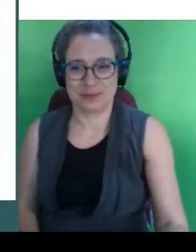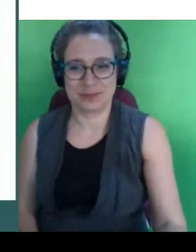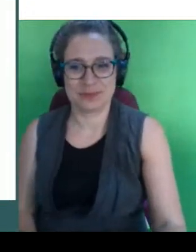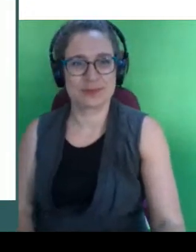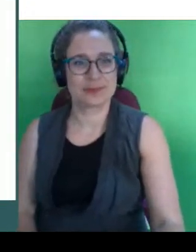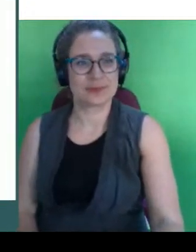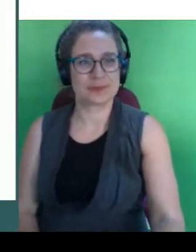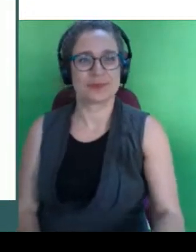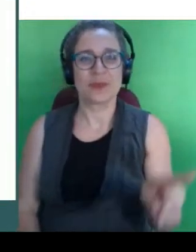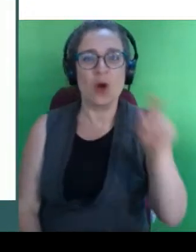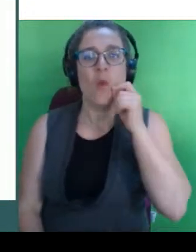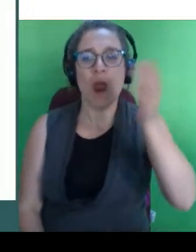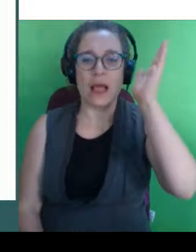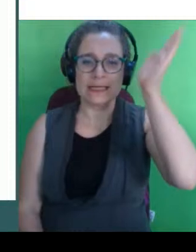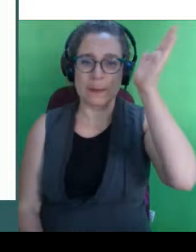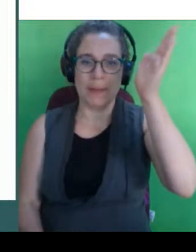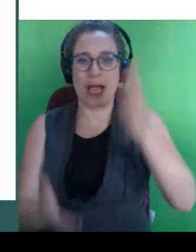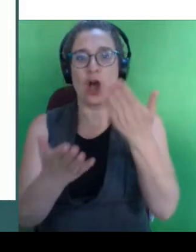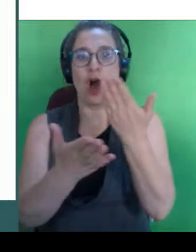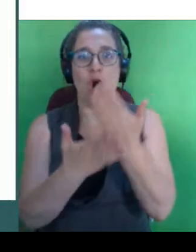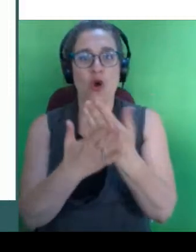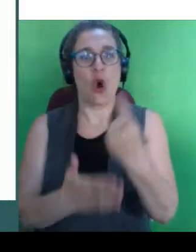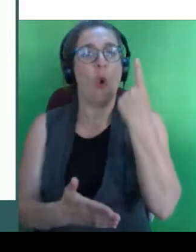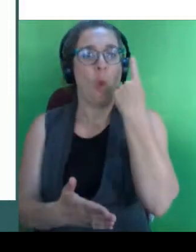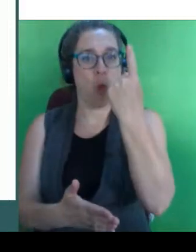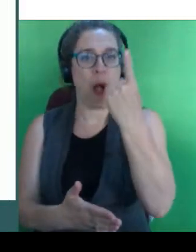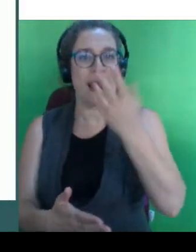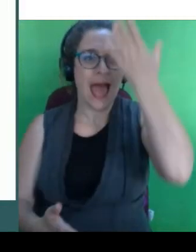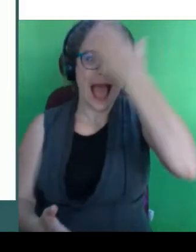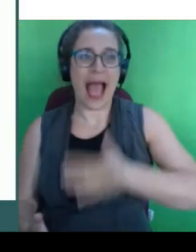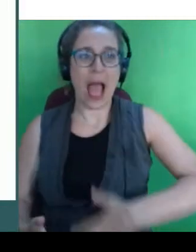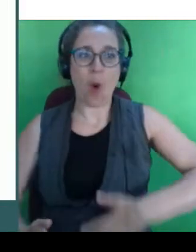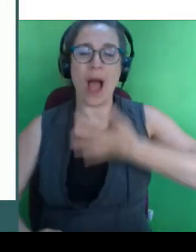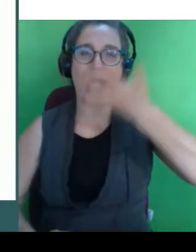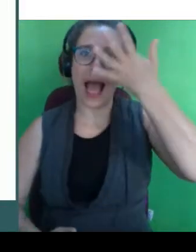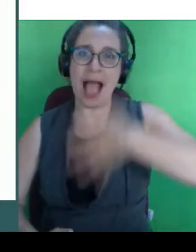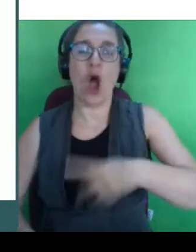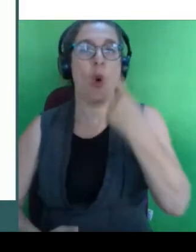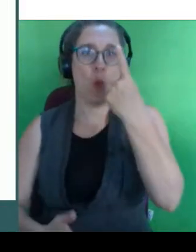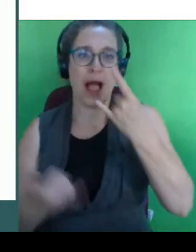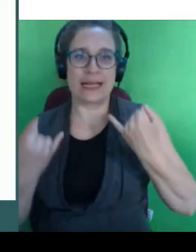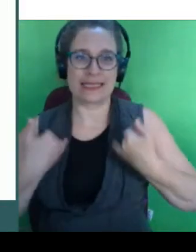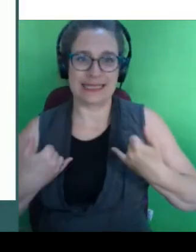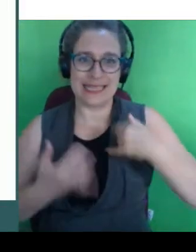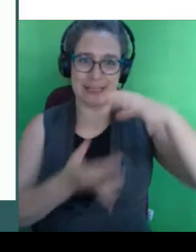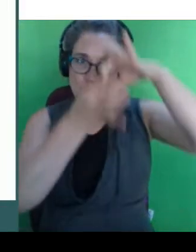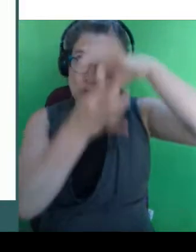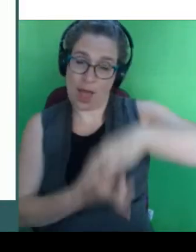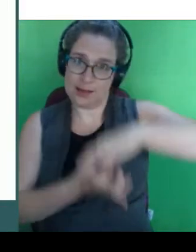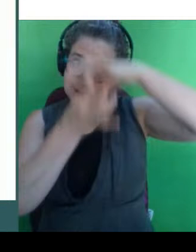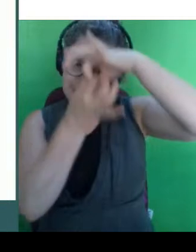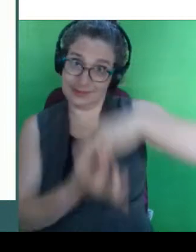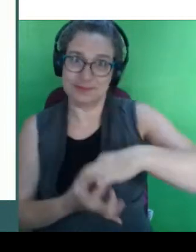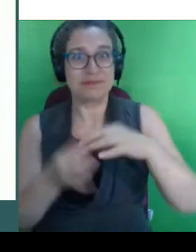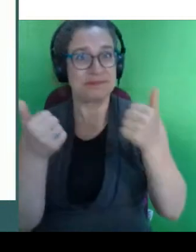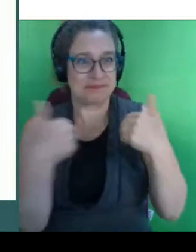speaking on the topic of one airway, one disease, united and unified. Over to you,